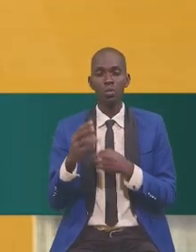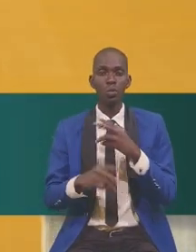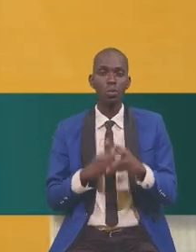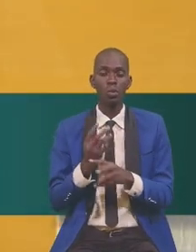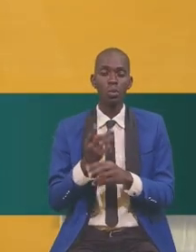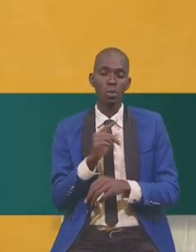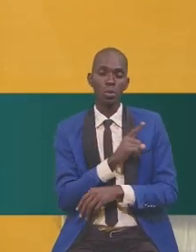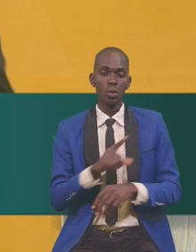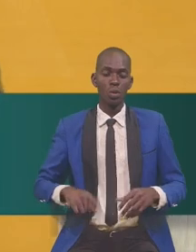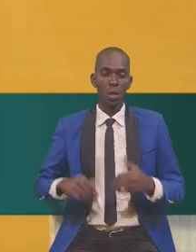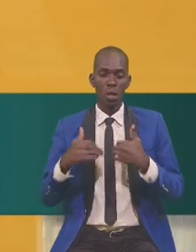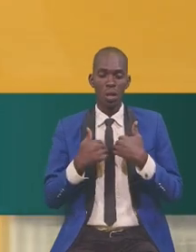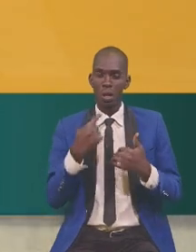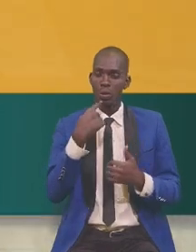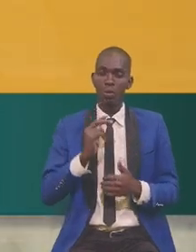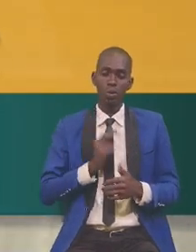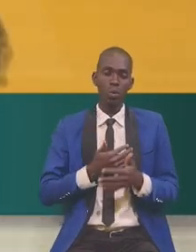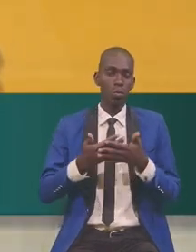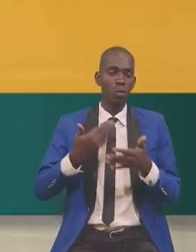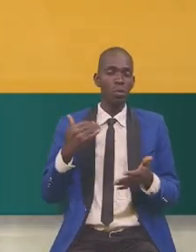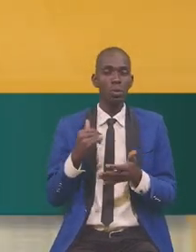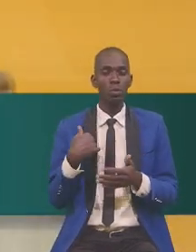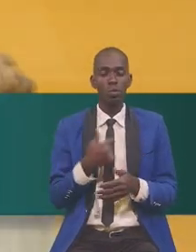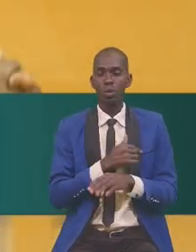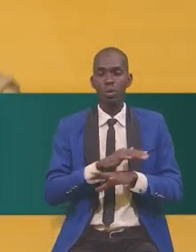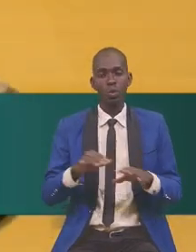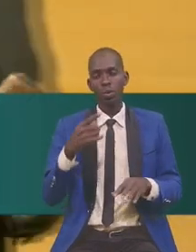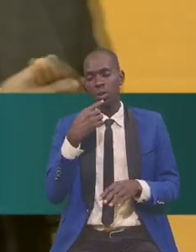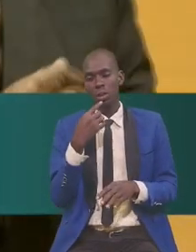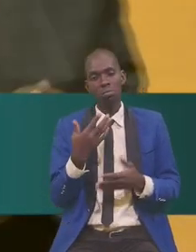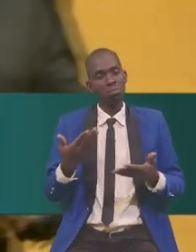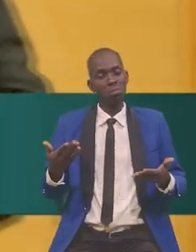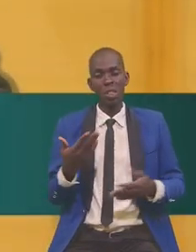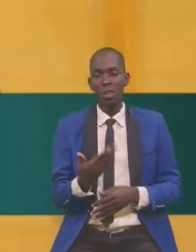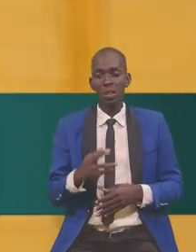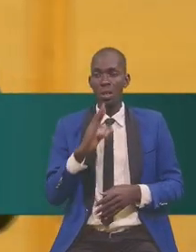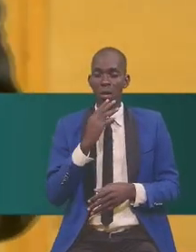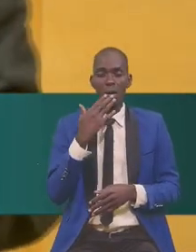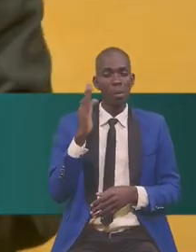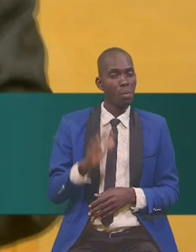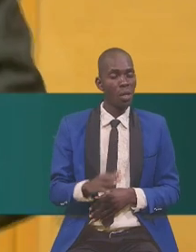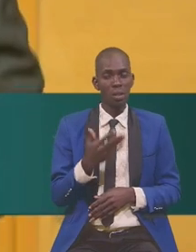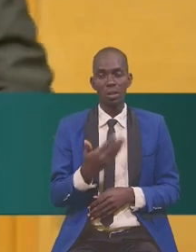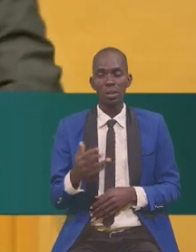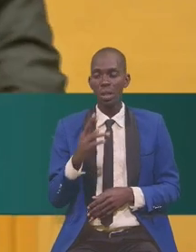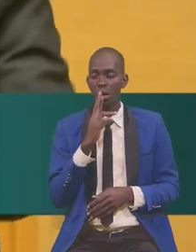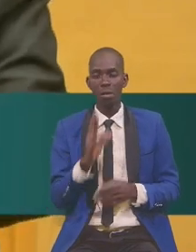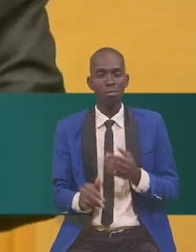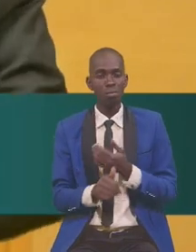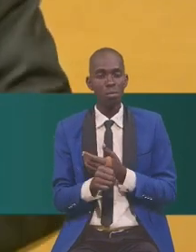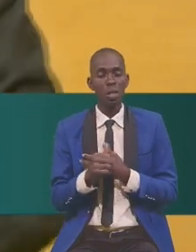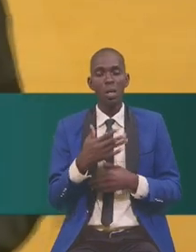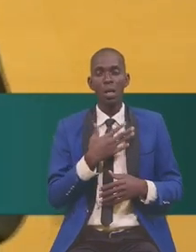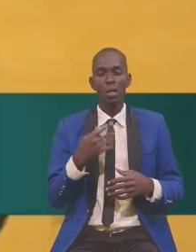told us ahead of time. So you don't say, well, things are bad, things are terrible, and the condition,